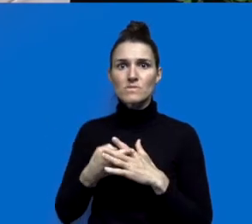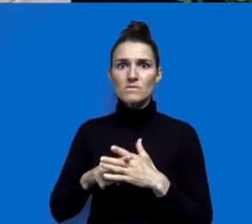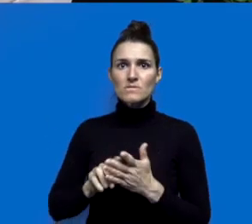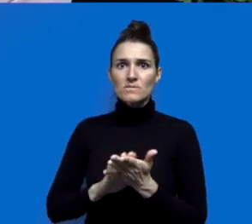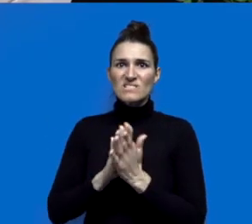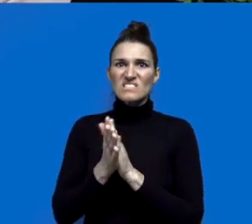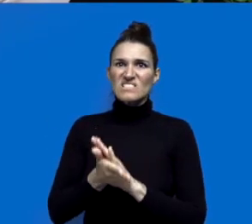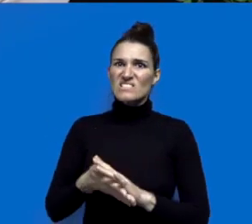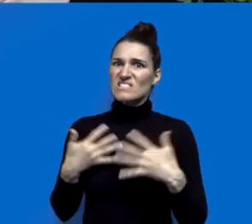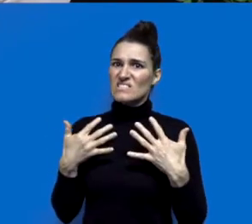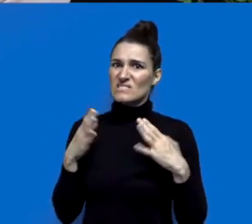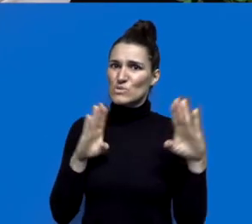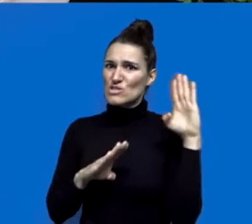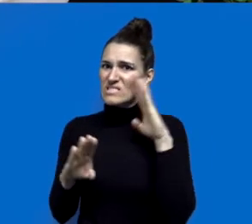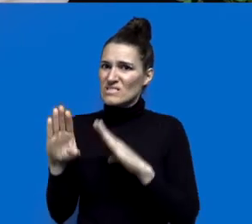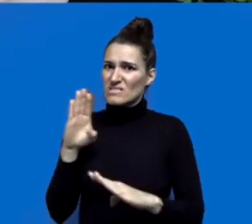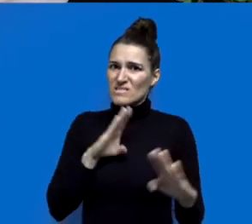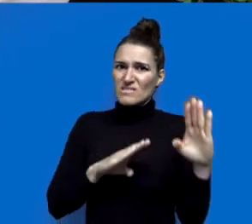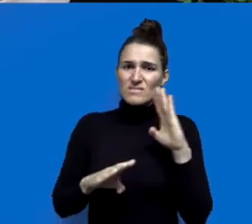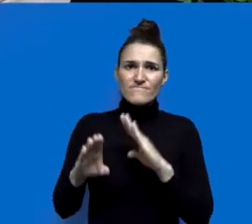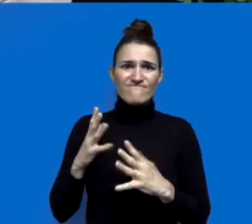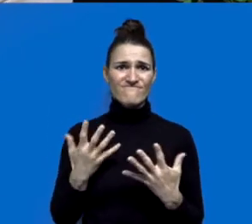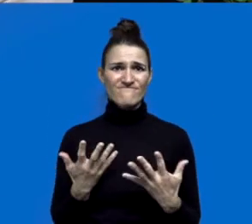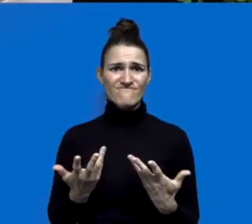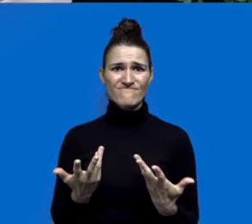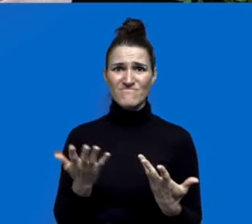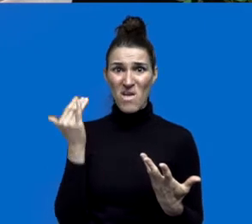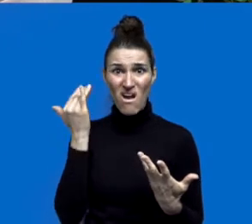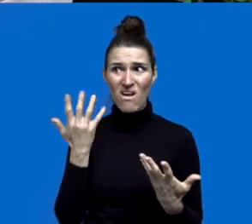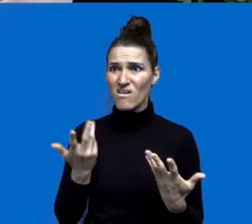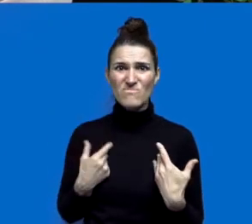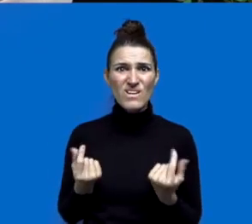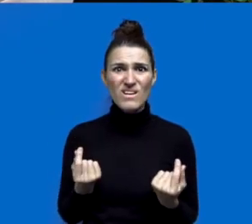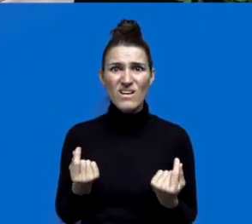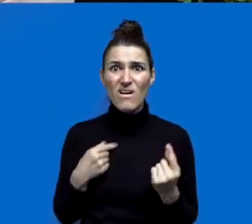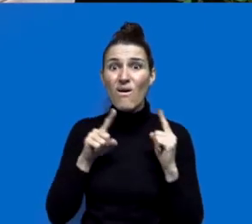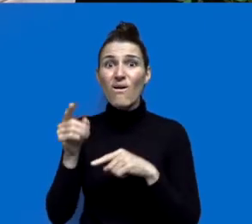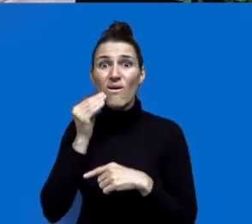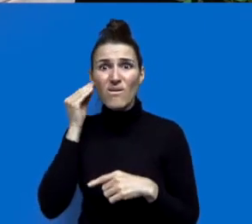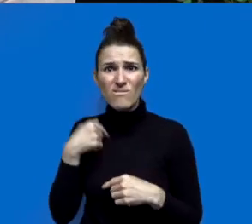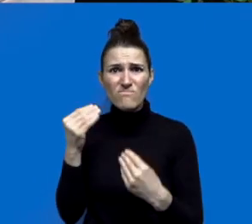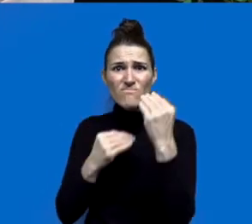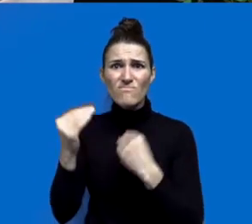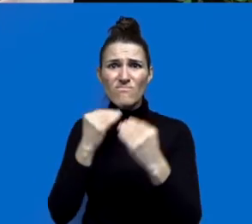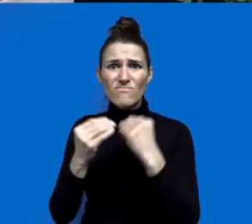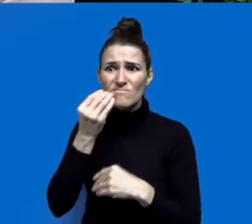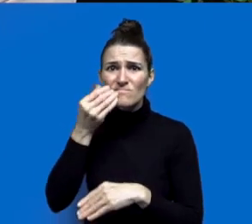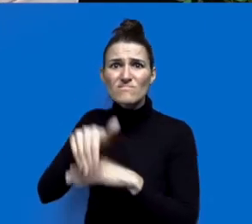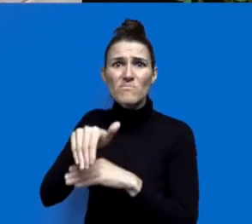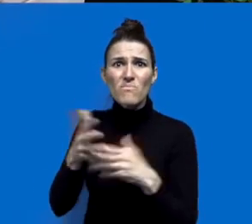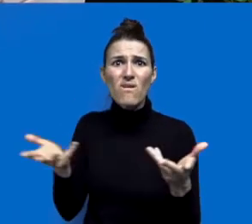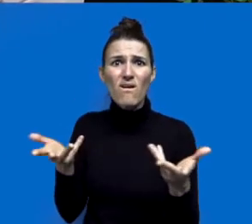Now Fern was starting to get very worried, because what was she going to eat for supper if she didn't get any fish?